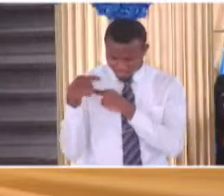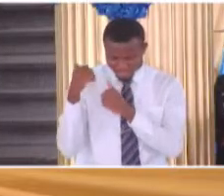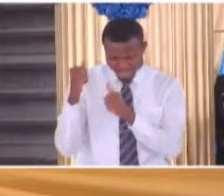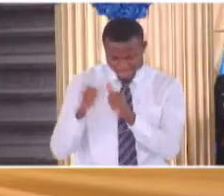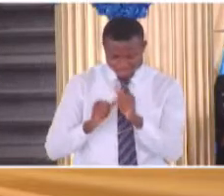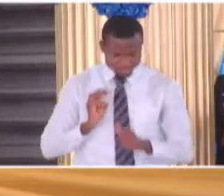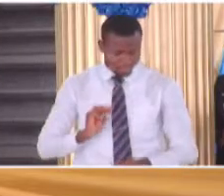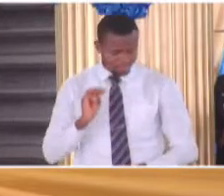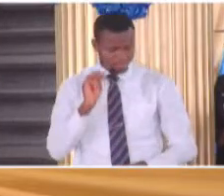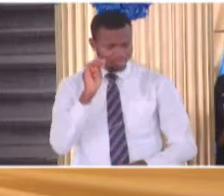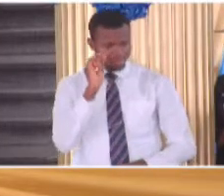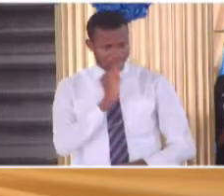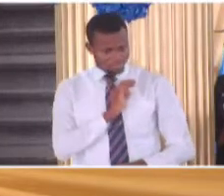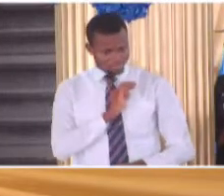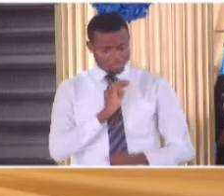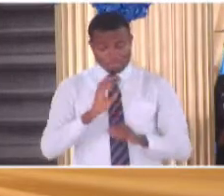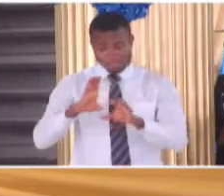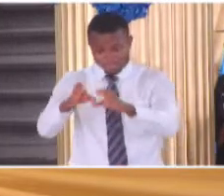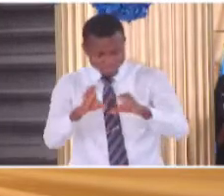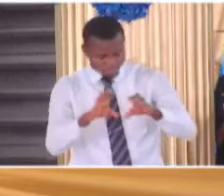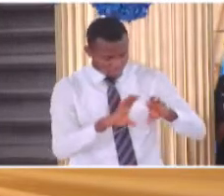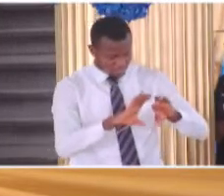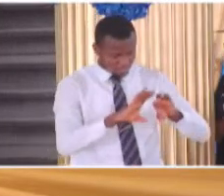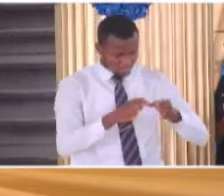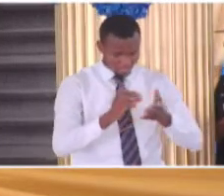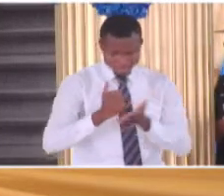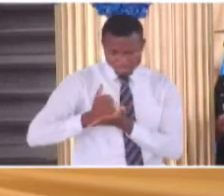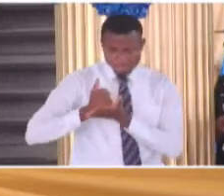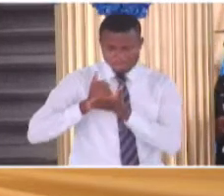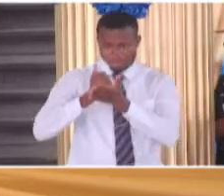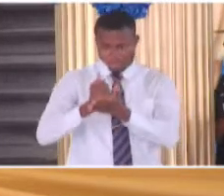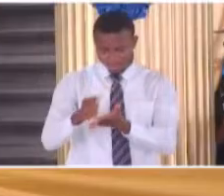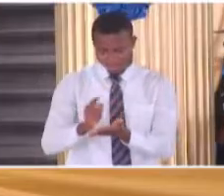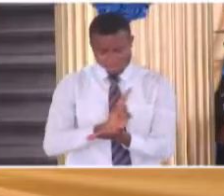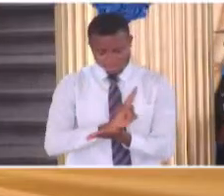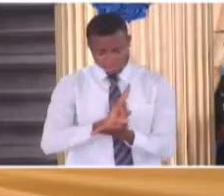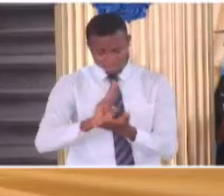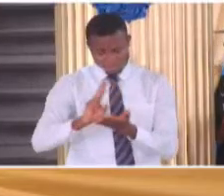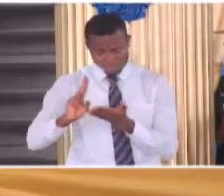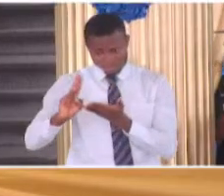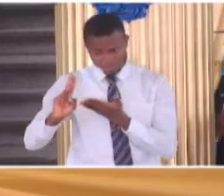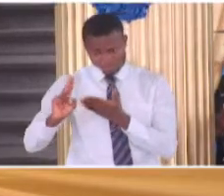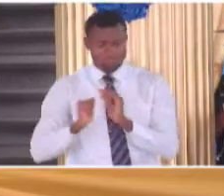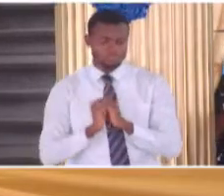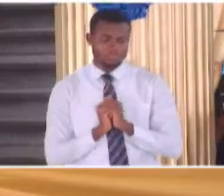member of our community in helping the university reach its goal.